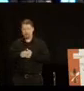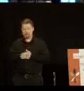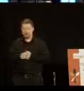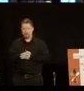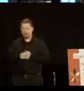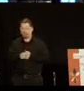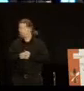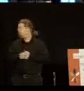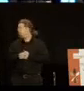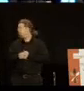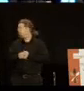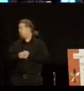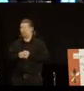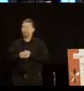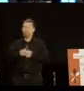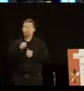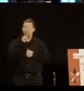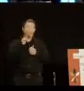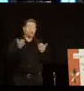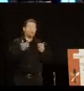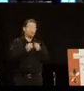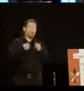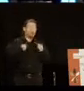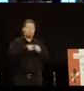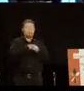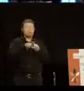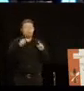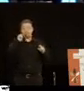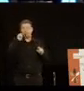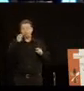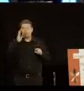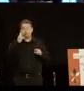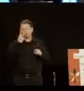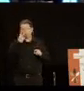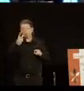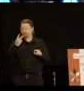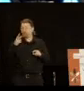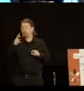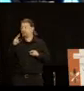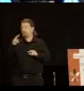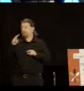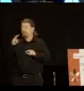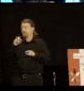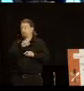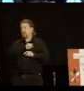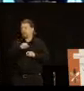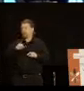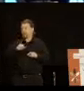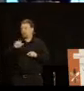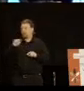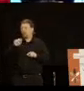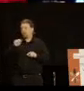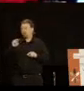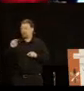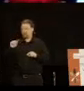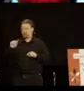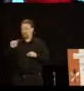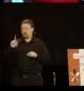And although she's not here with us, you'll see her tomorrow, Senator Ana Maria Rodriguez from Miami-Dade County.